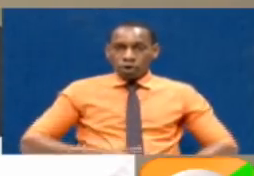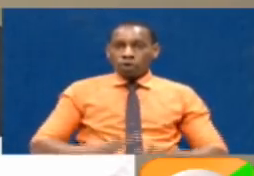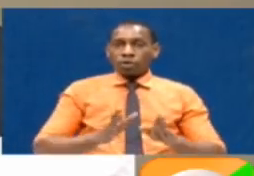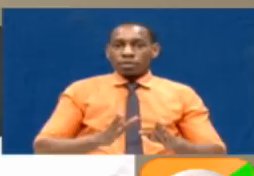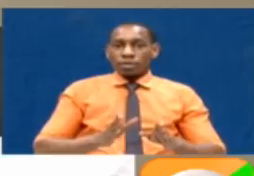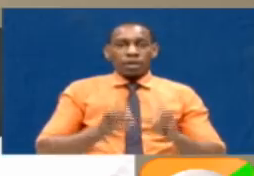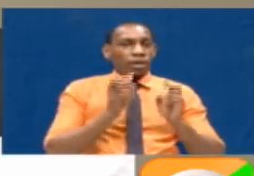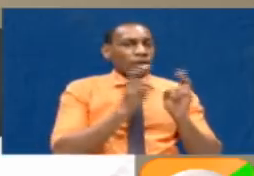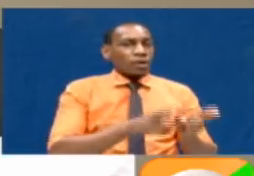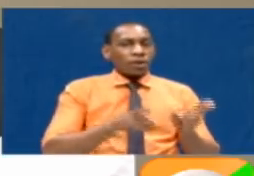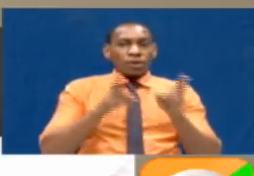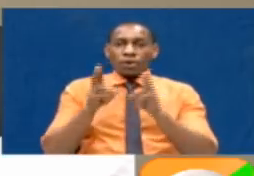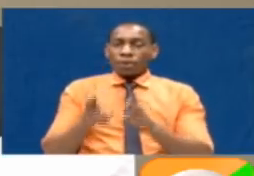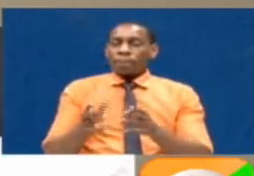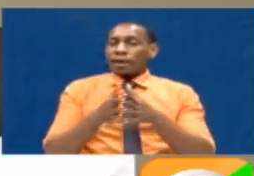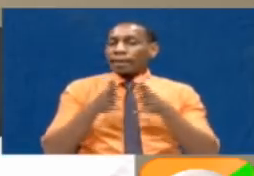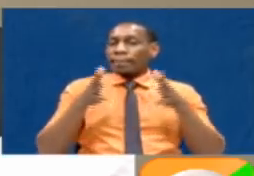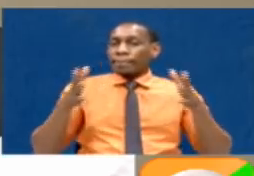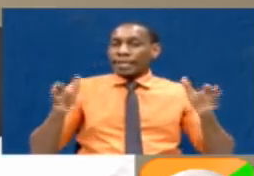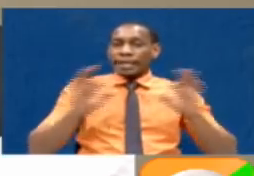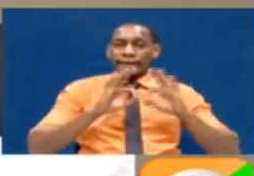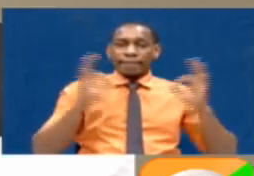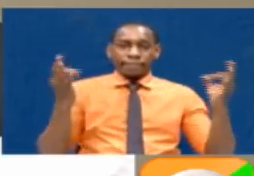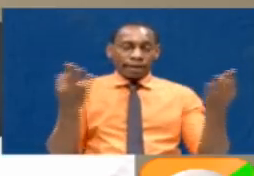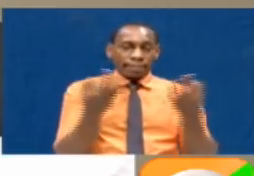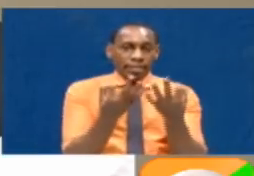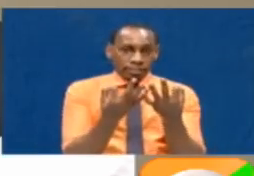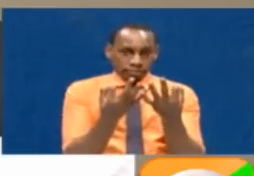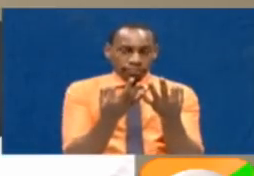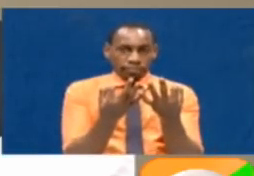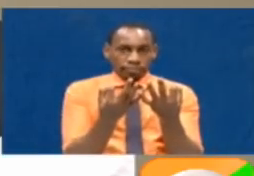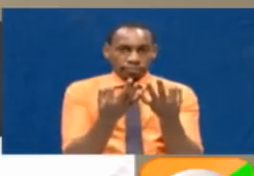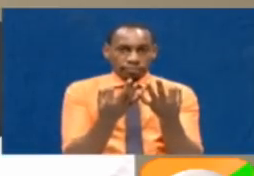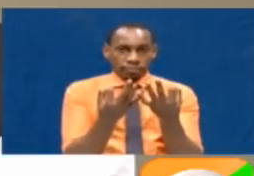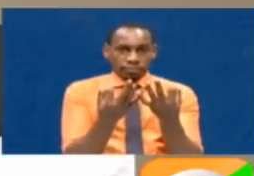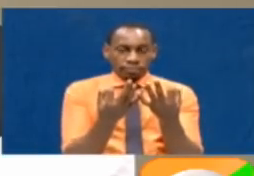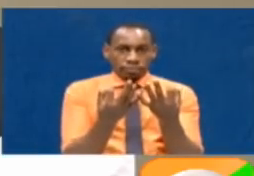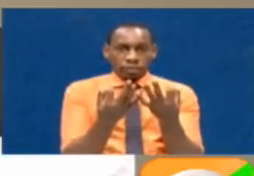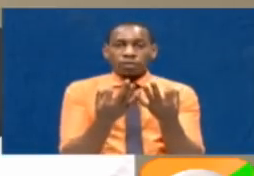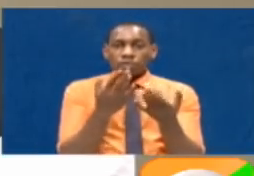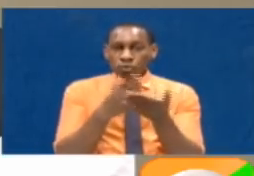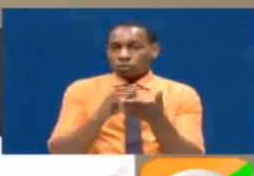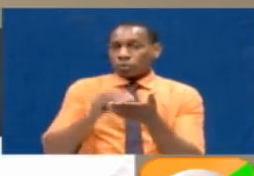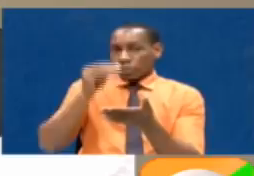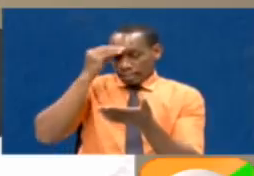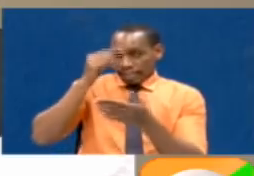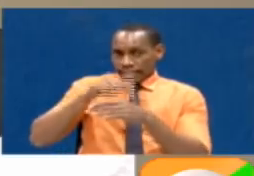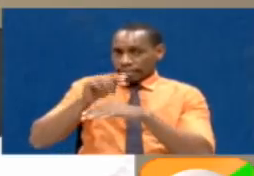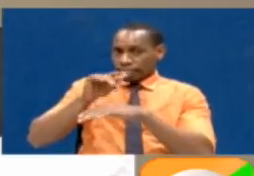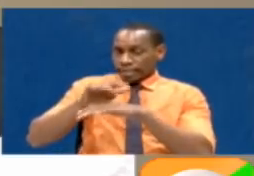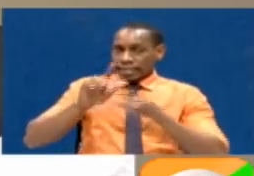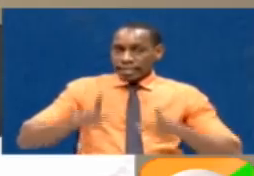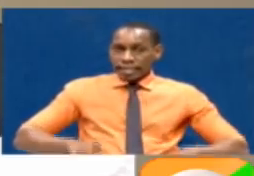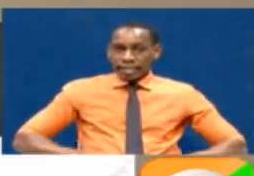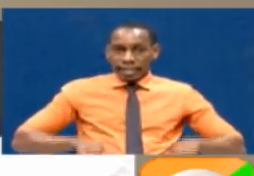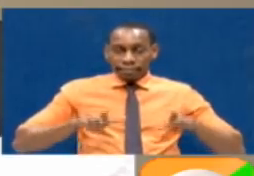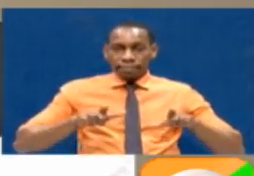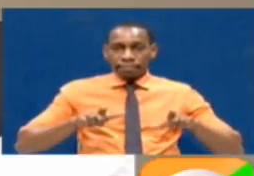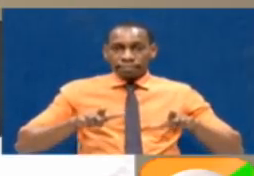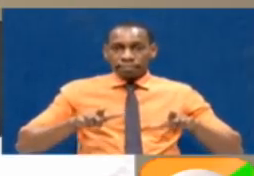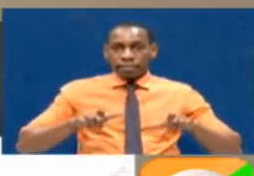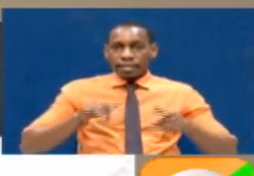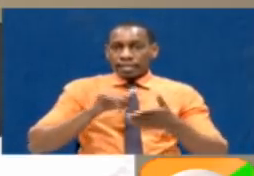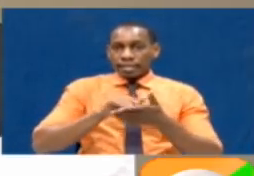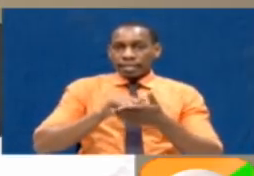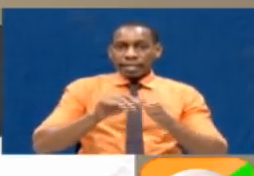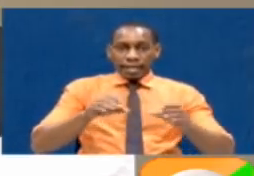in a typical large family. So I learned very early in my life